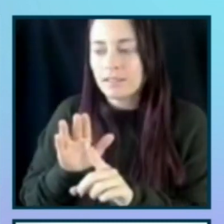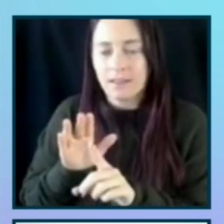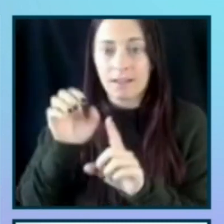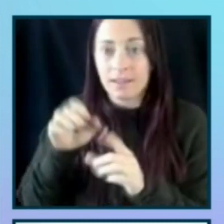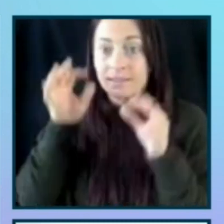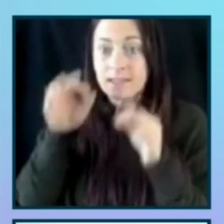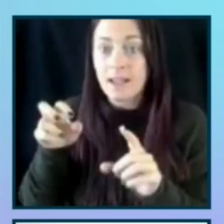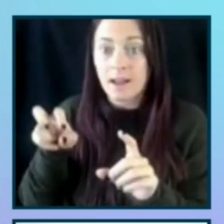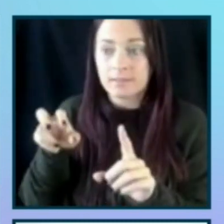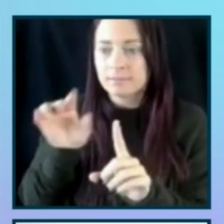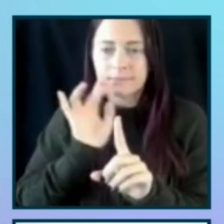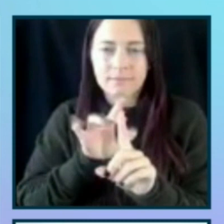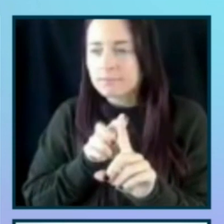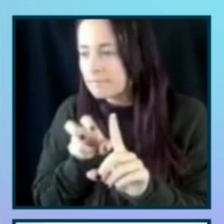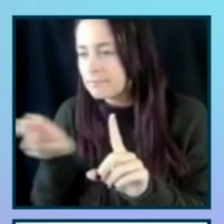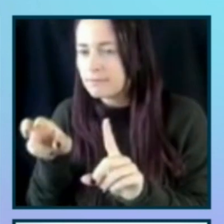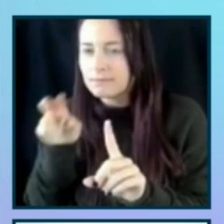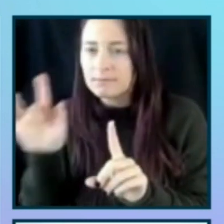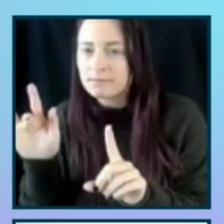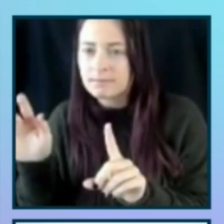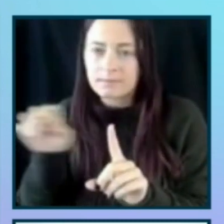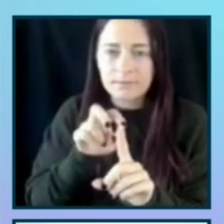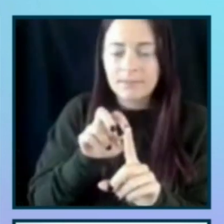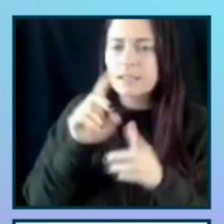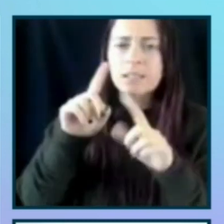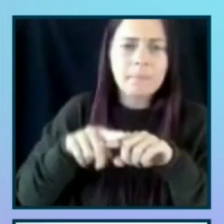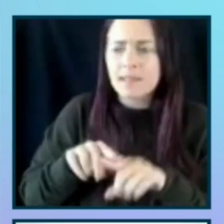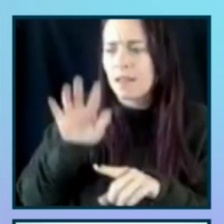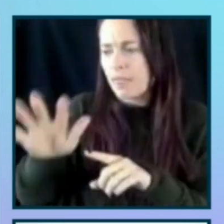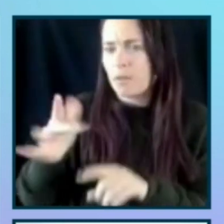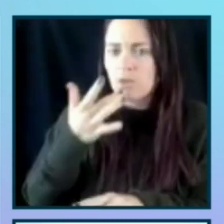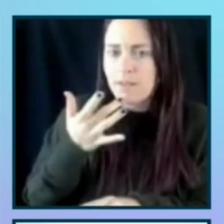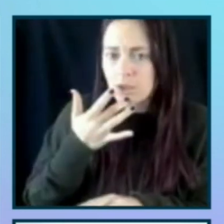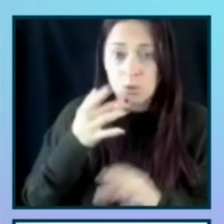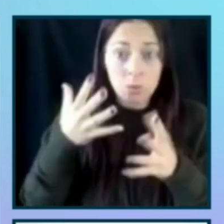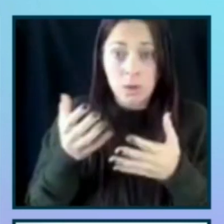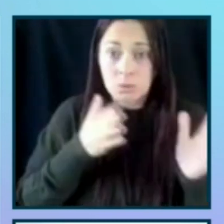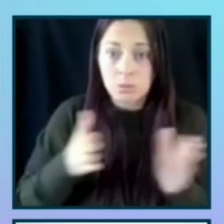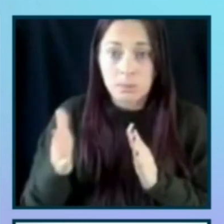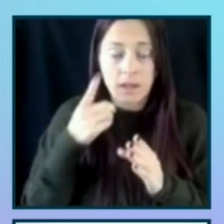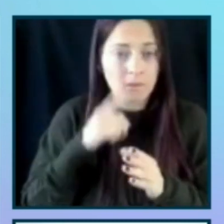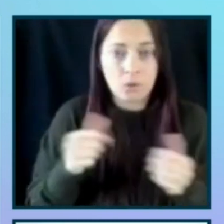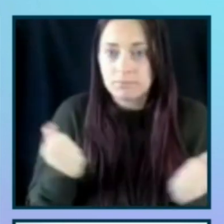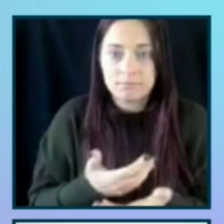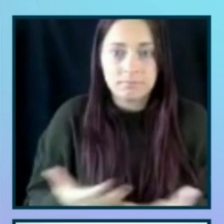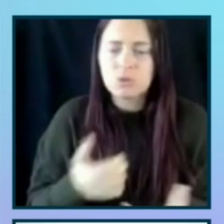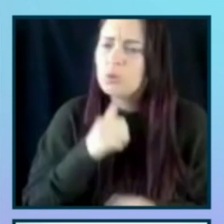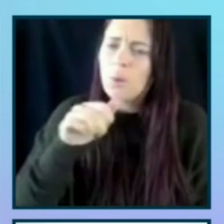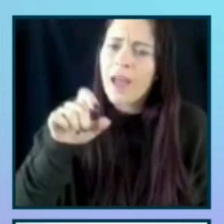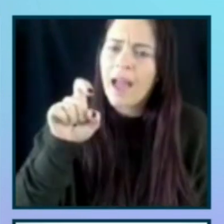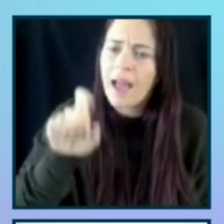to accomplish the task however they see fit. And so you do want to prepare for those. You don't have to